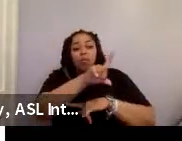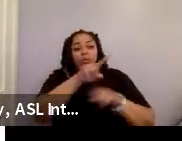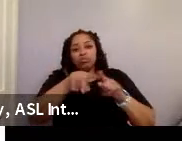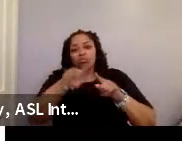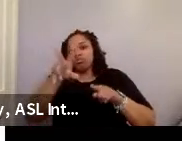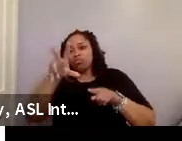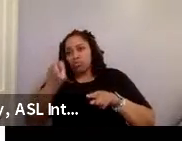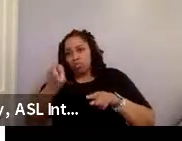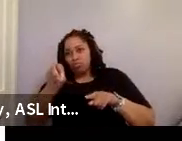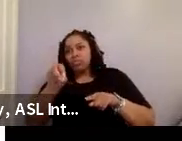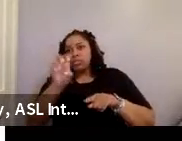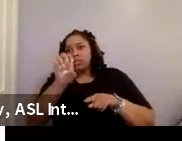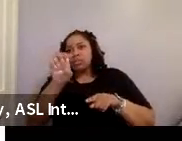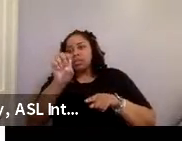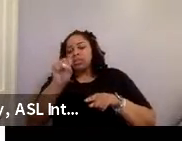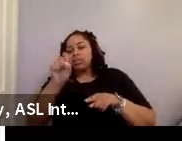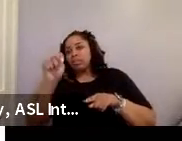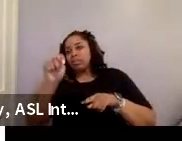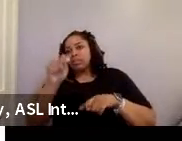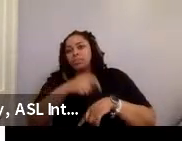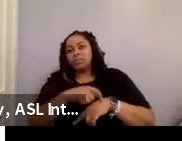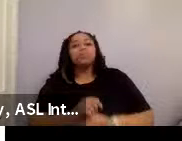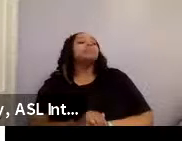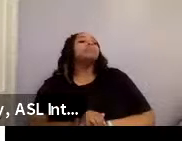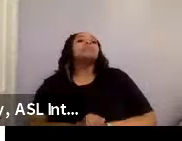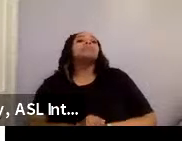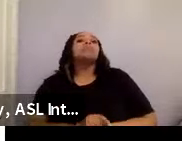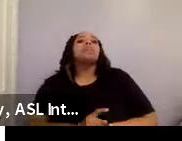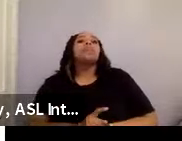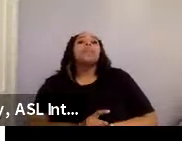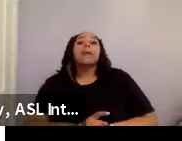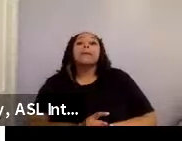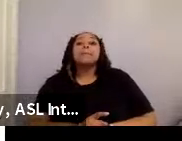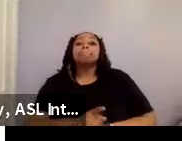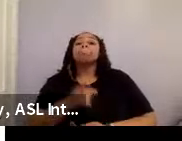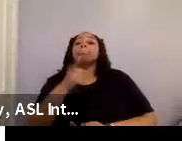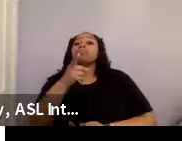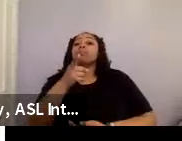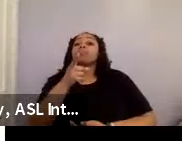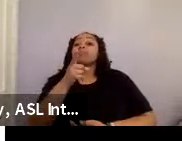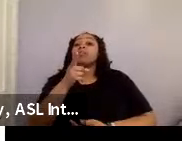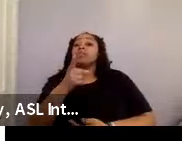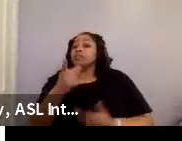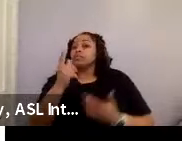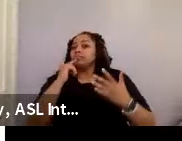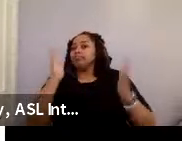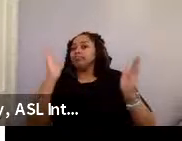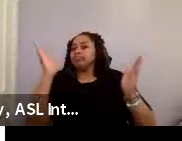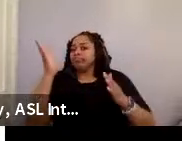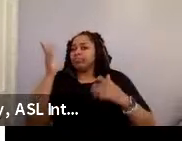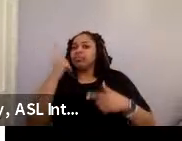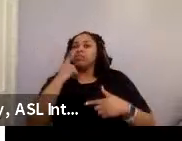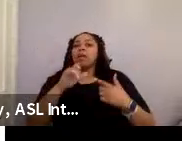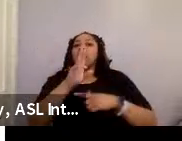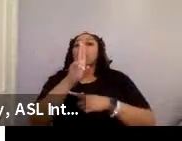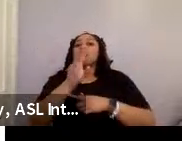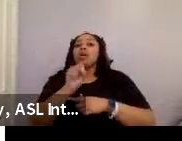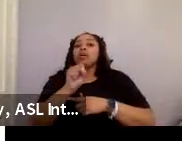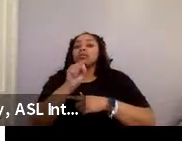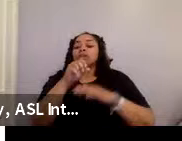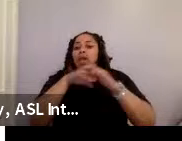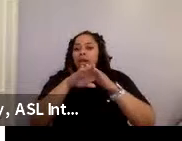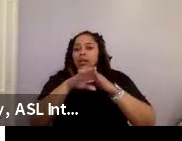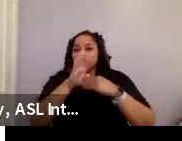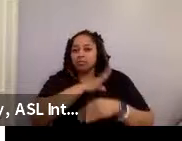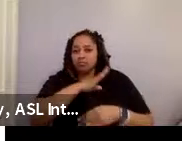Time. Next slide, slide 3. This webinar is brought to you by the U.S. Access Board. The logo is a